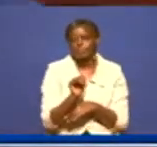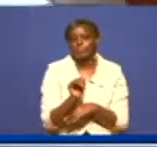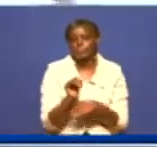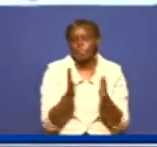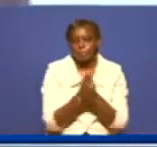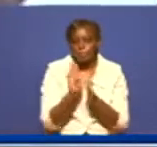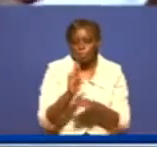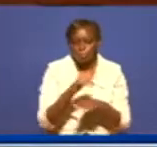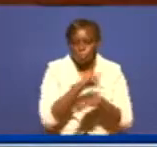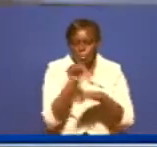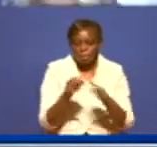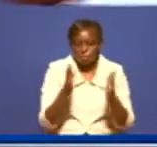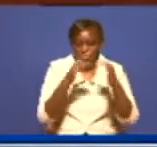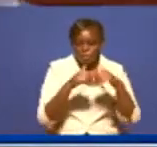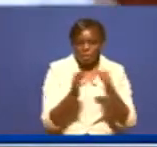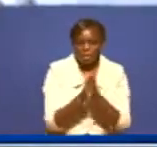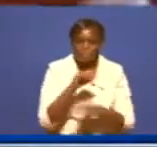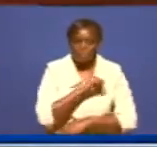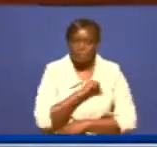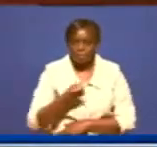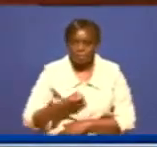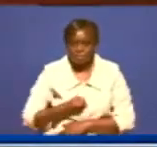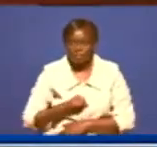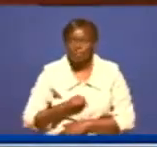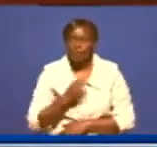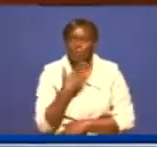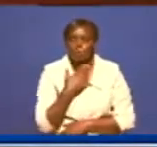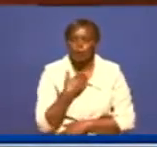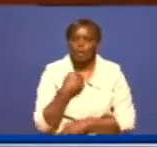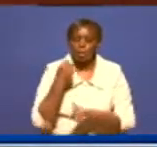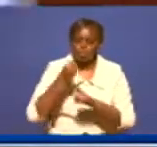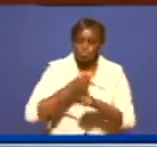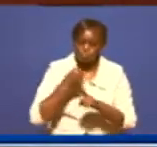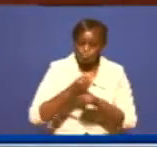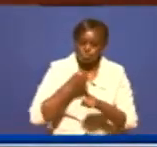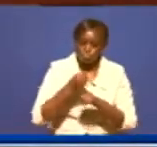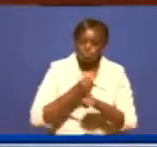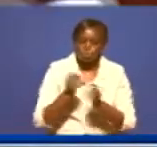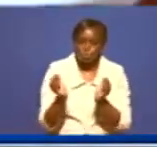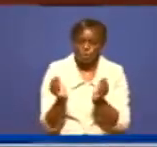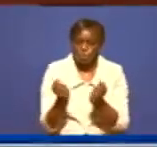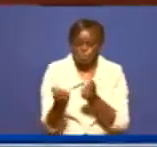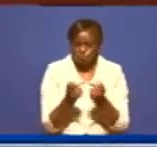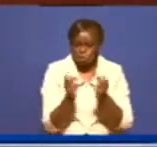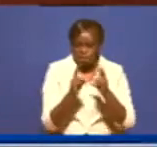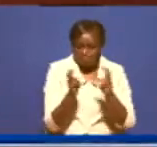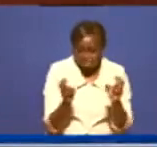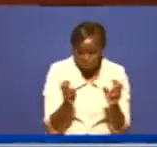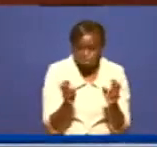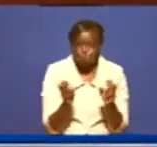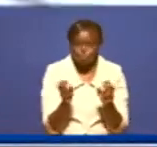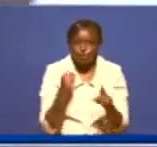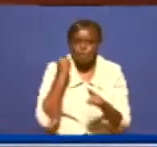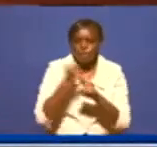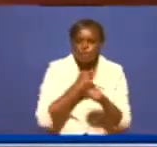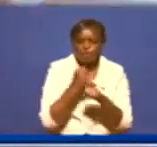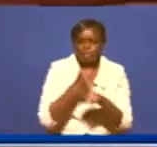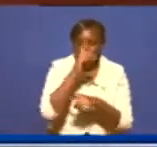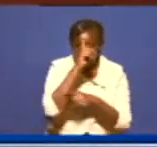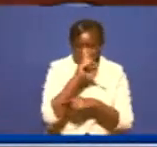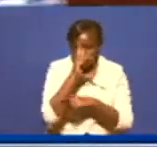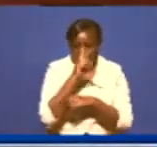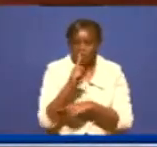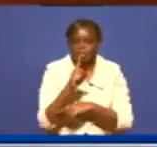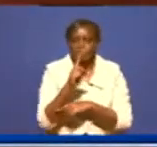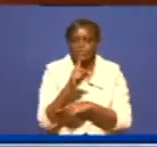National Assembly and the Senate? Because we wouldn't want to be fighting here. And, well, for small issues, we should be fighting for serious issues of lowering